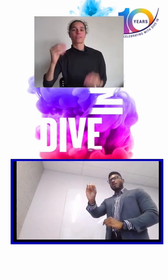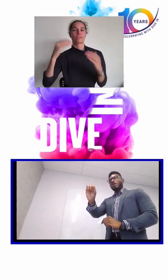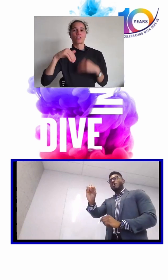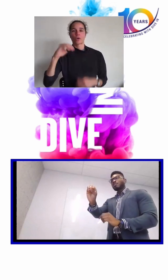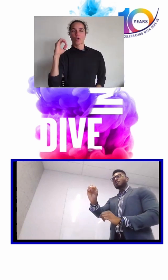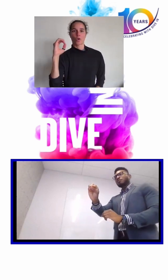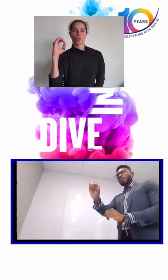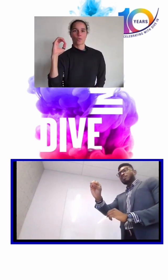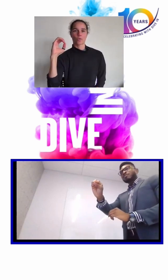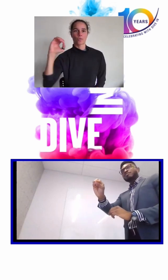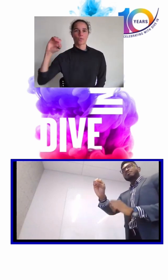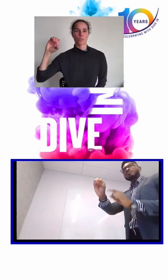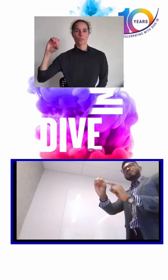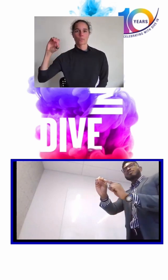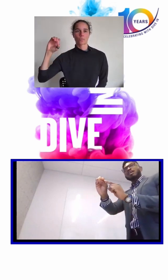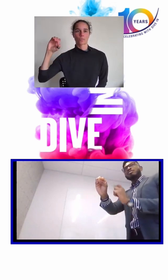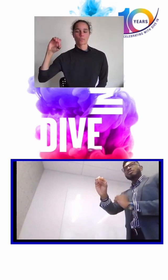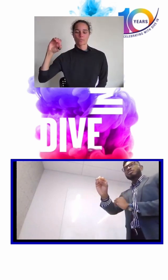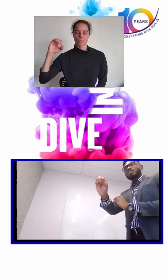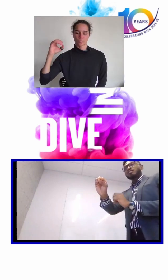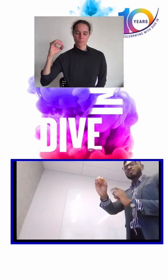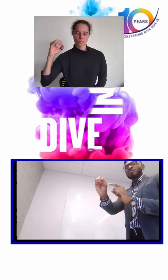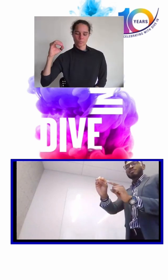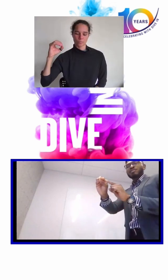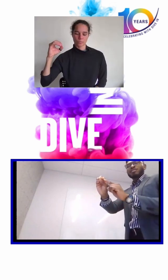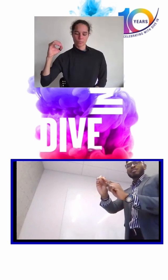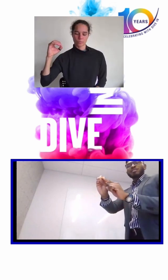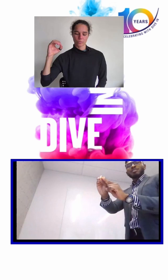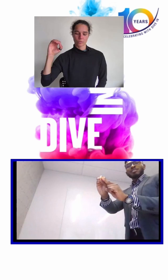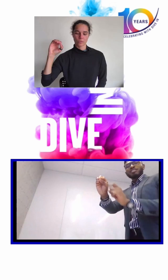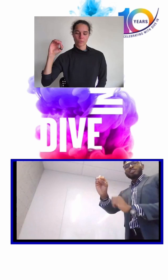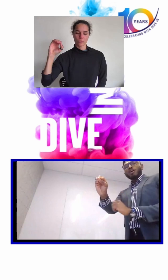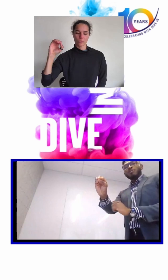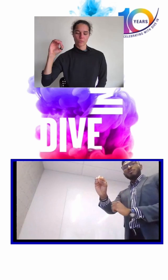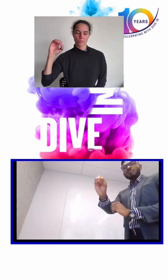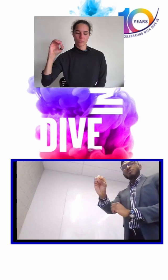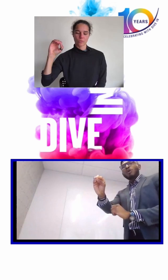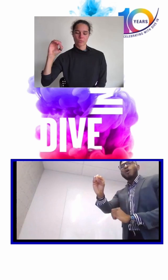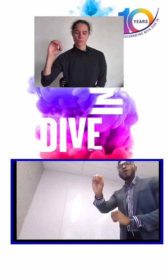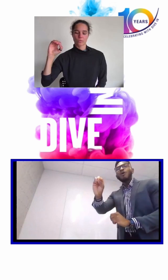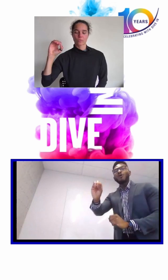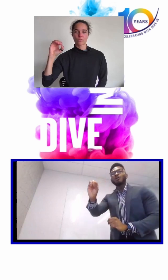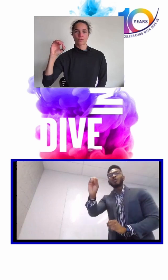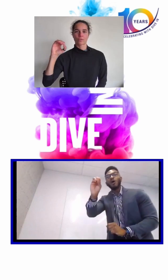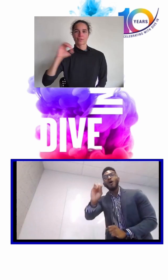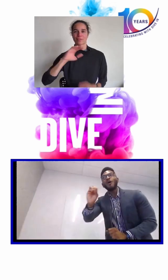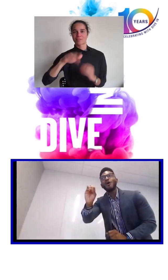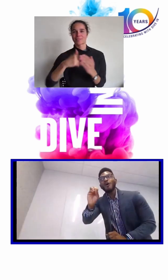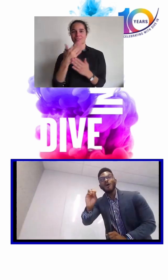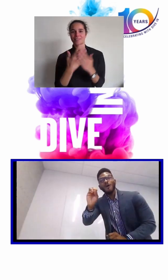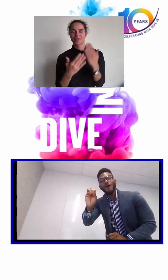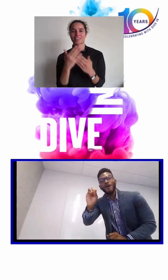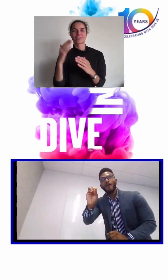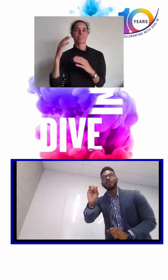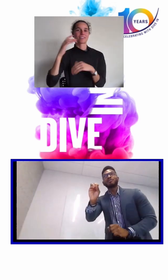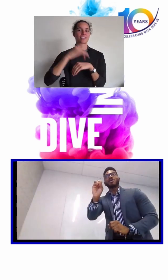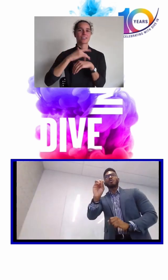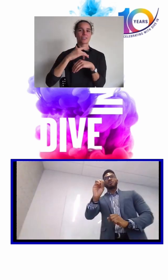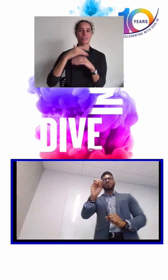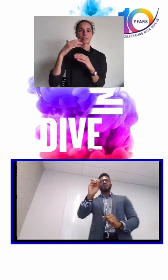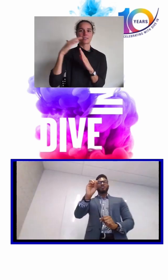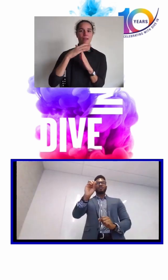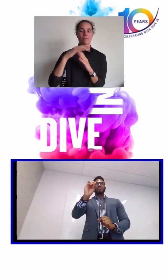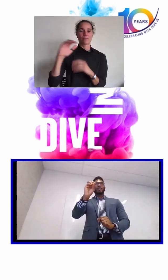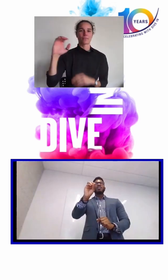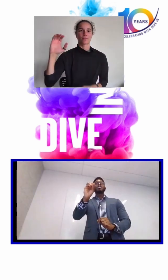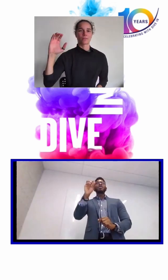O. All the fingers are touching the thumb. O. O.